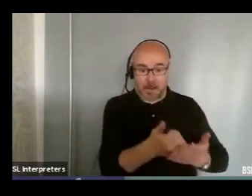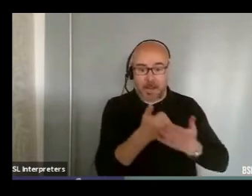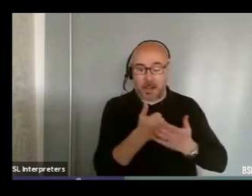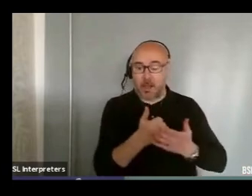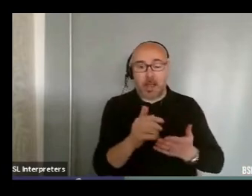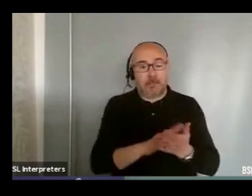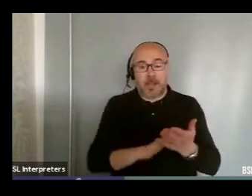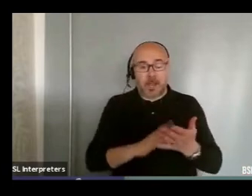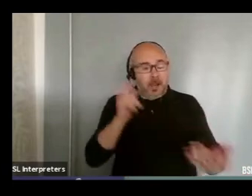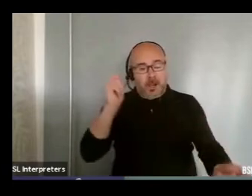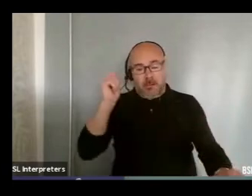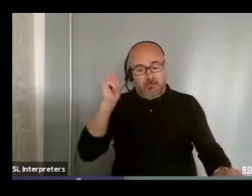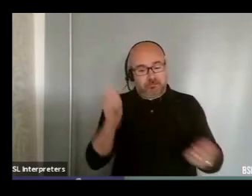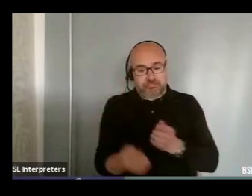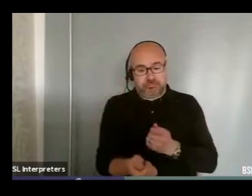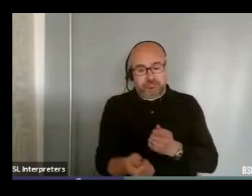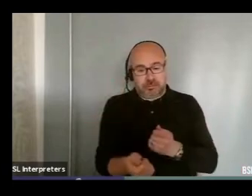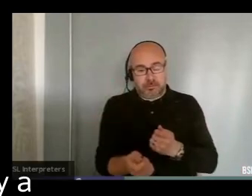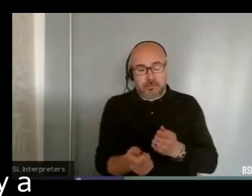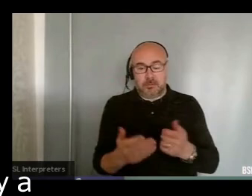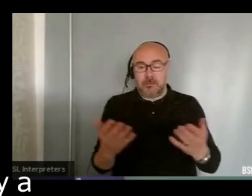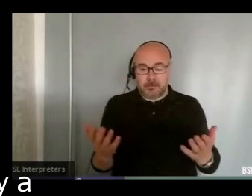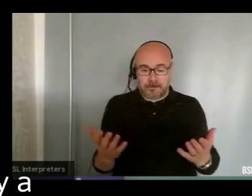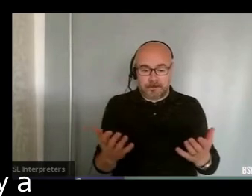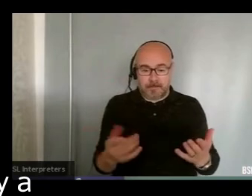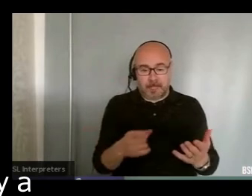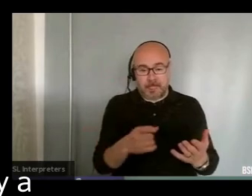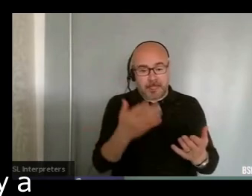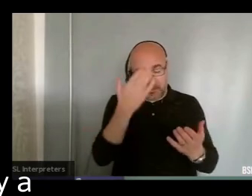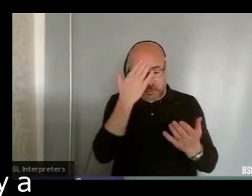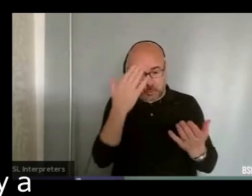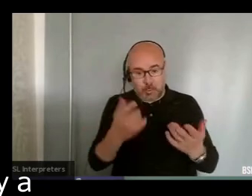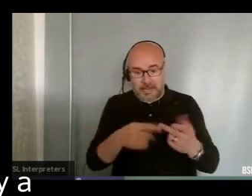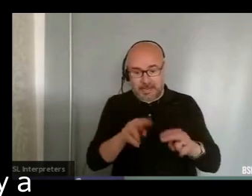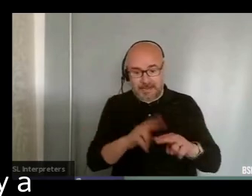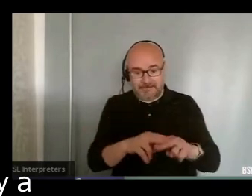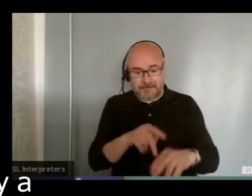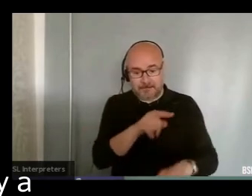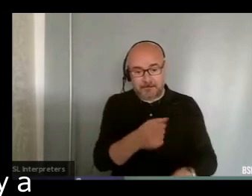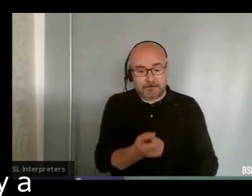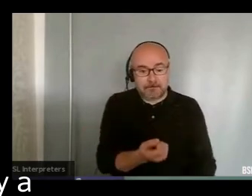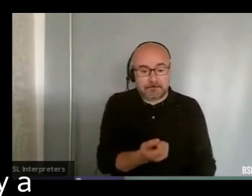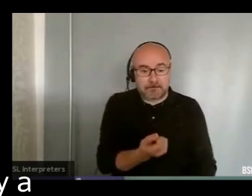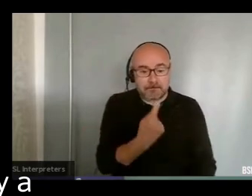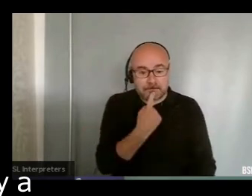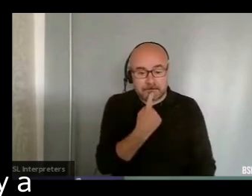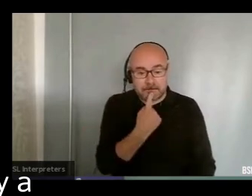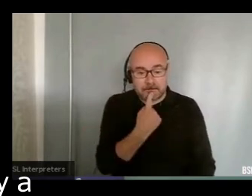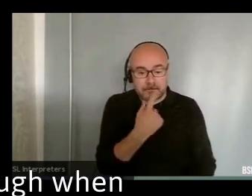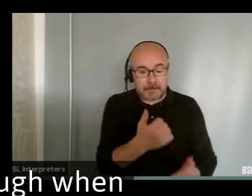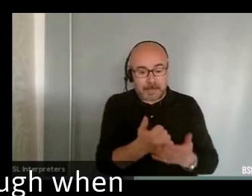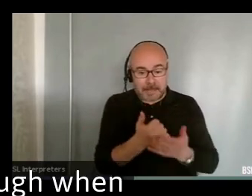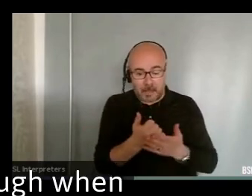concern that it doesn't put the fire out, but it just blows the smoke away, and that the amyloid is actually a reaction to the other disease